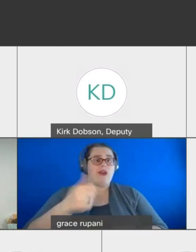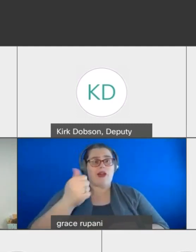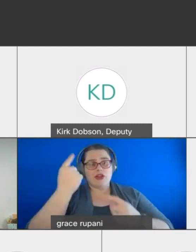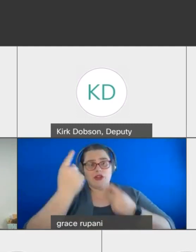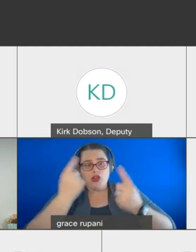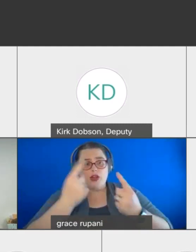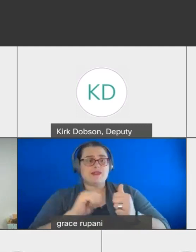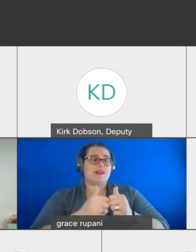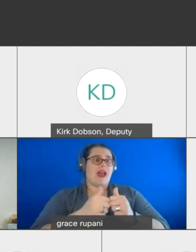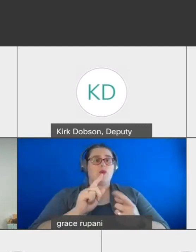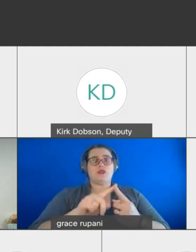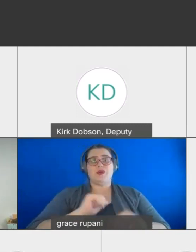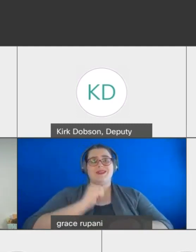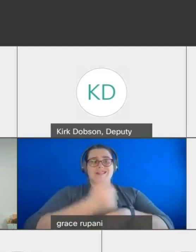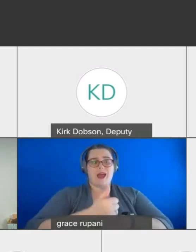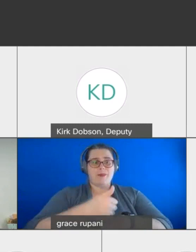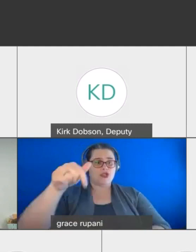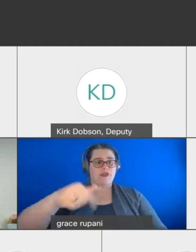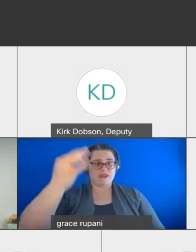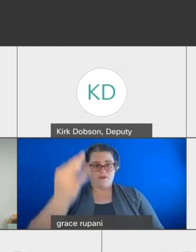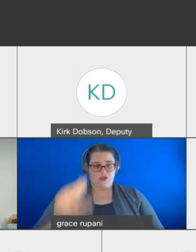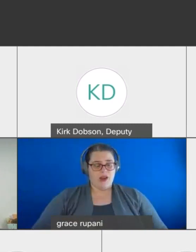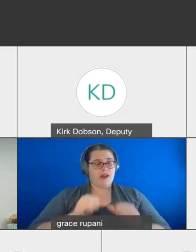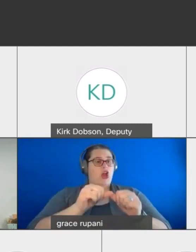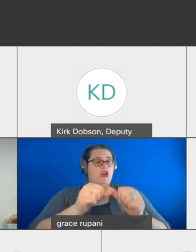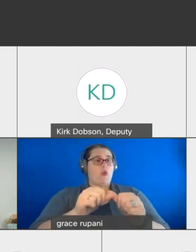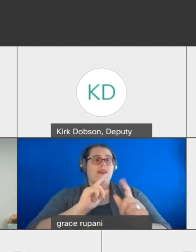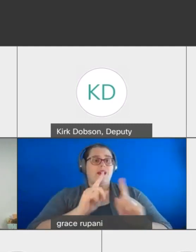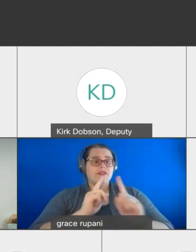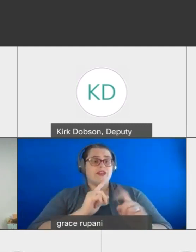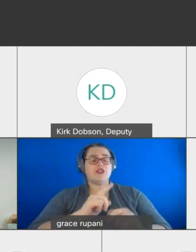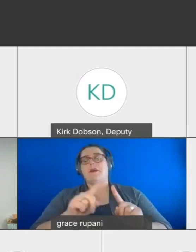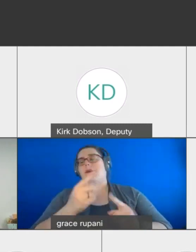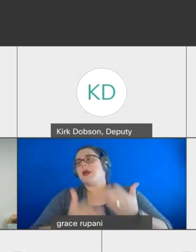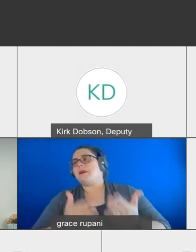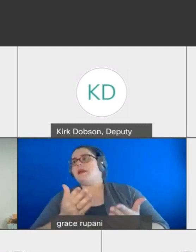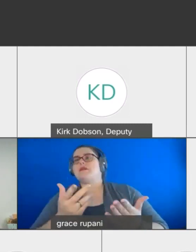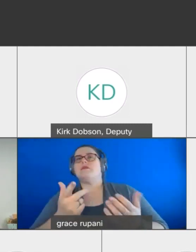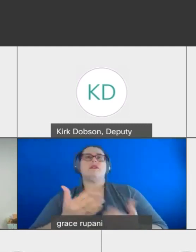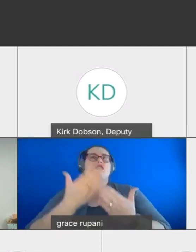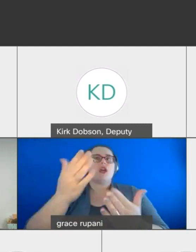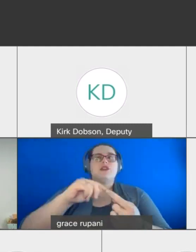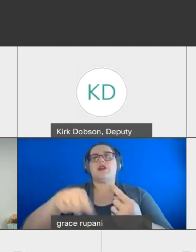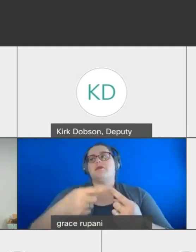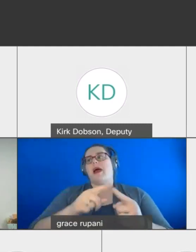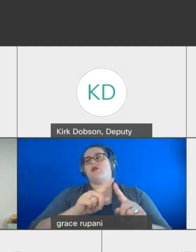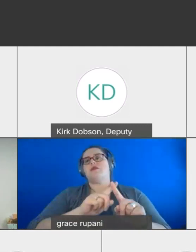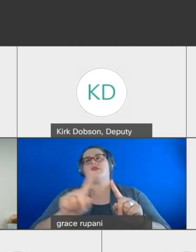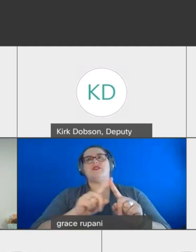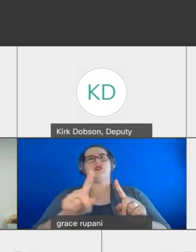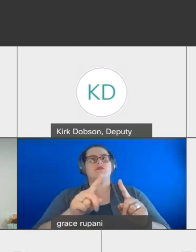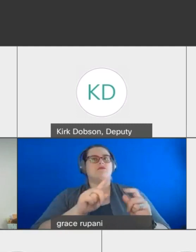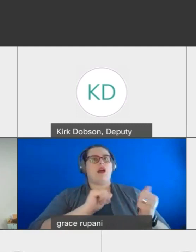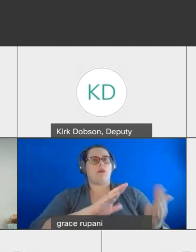establish this as an ongoing conversation that we have, but maybe some suggestions about different ways to do it so that it is